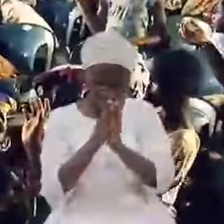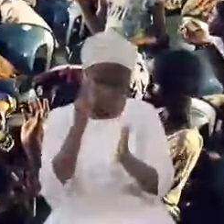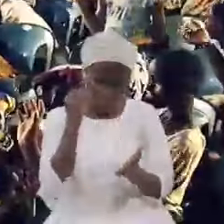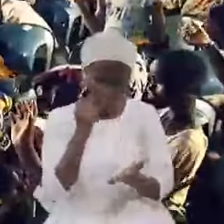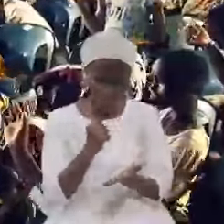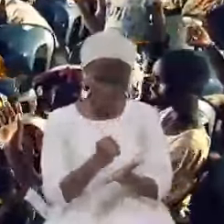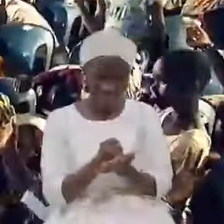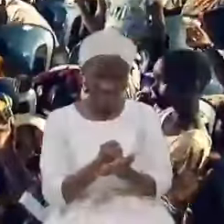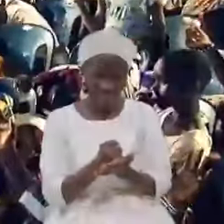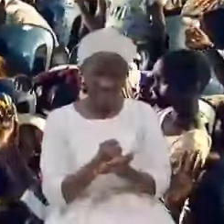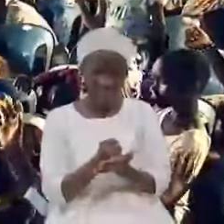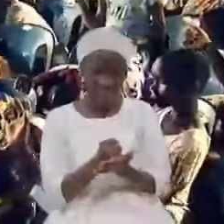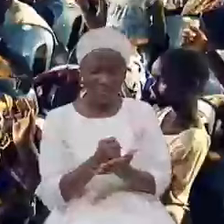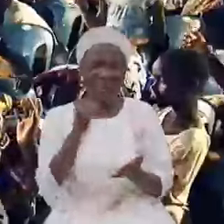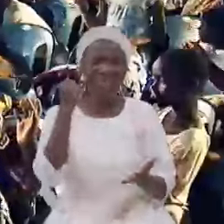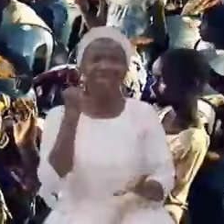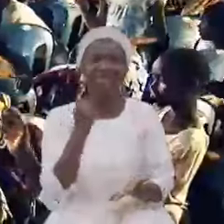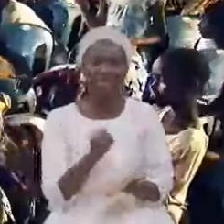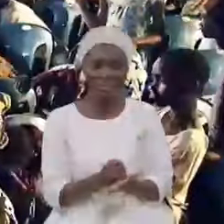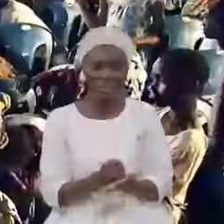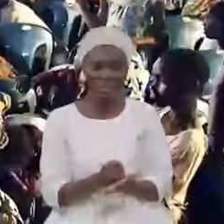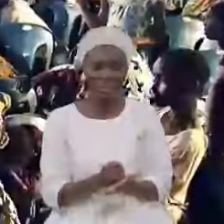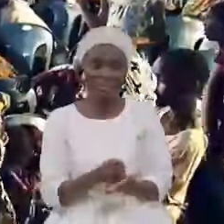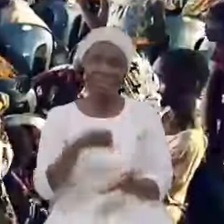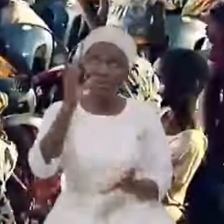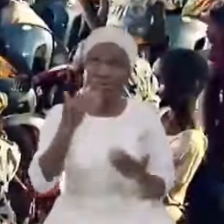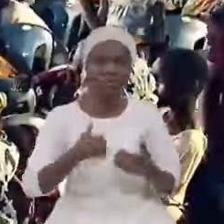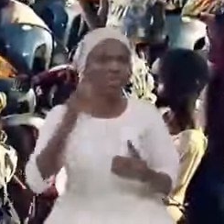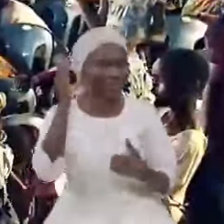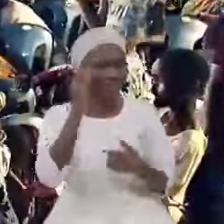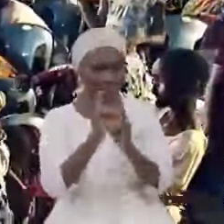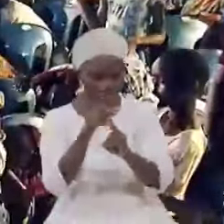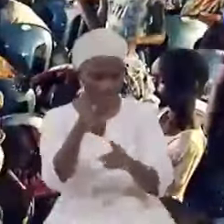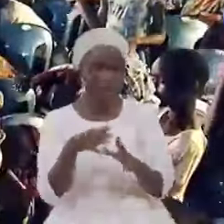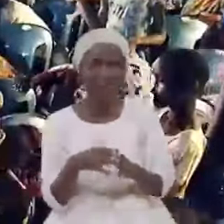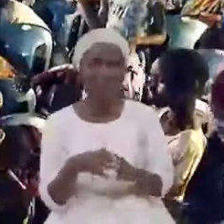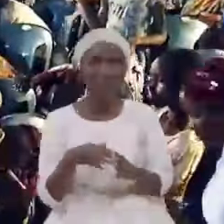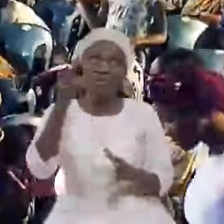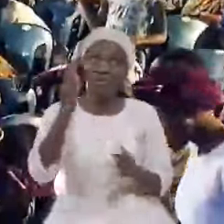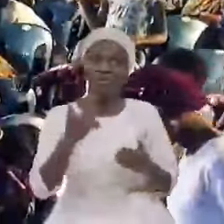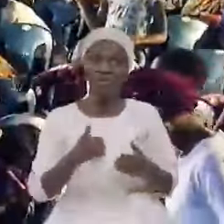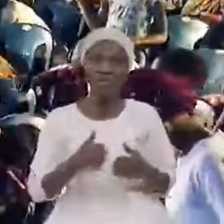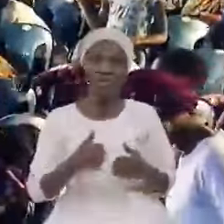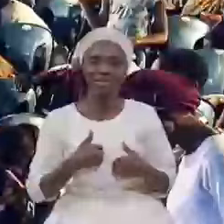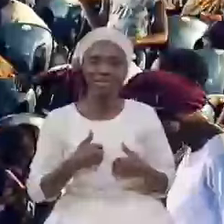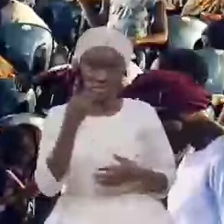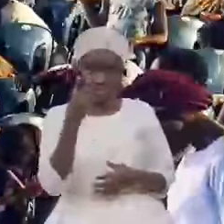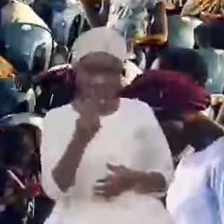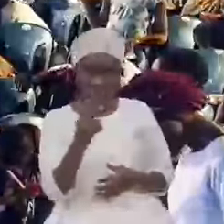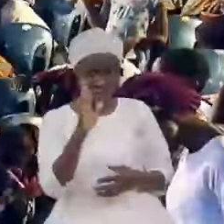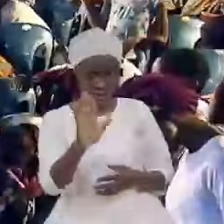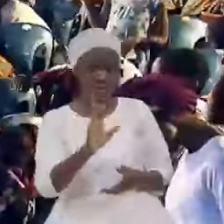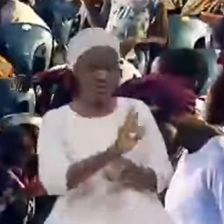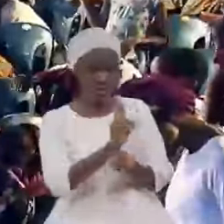Amen. God has answered your prayer. God has seen your repentance. And God has reconciled